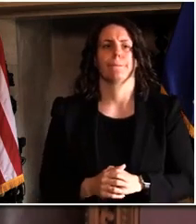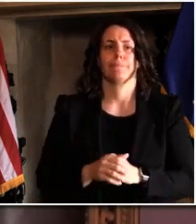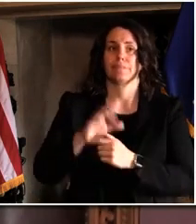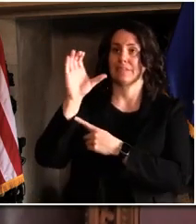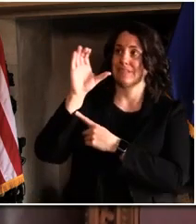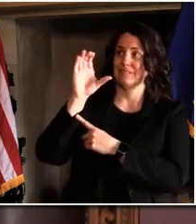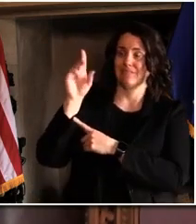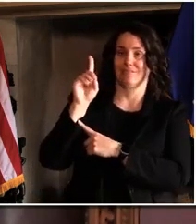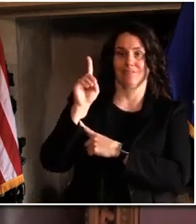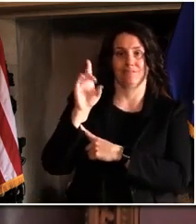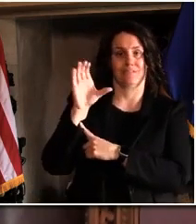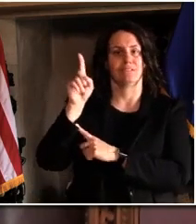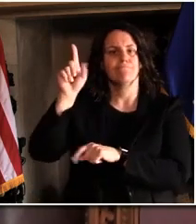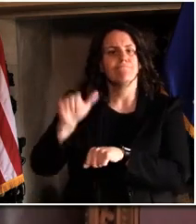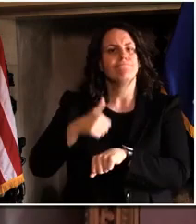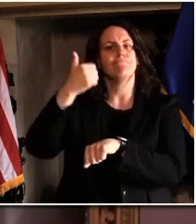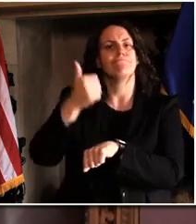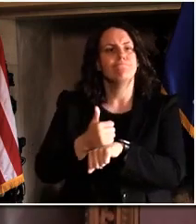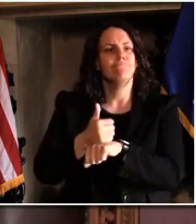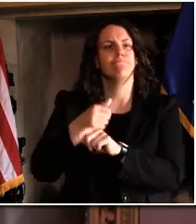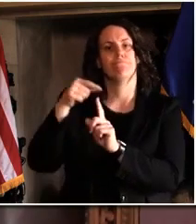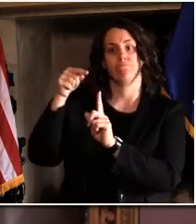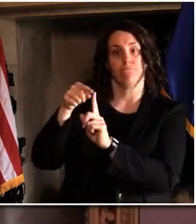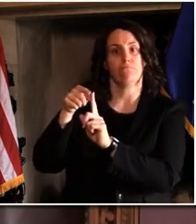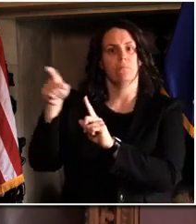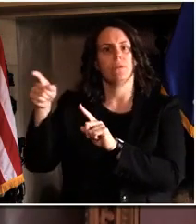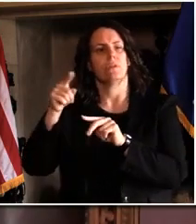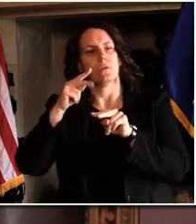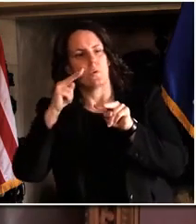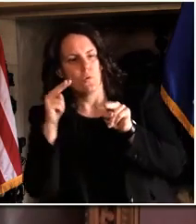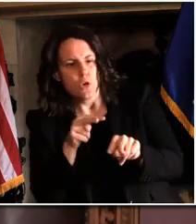and we hope to learn more from them in the coming days and weeks.